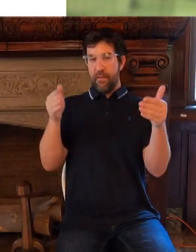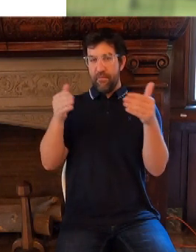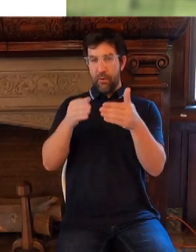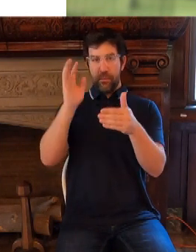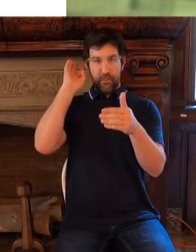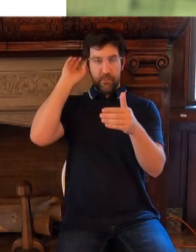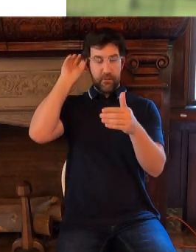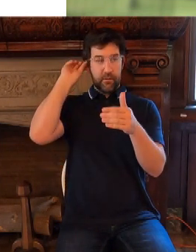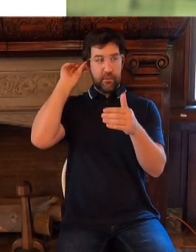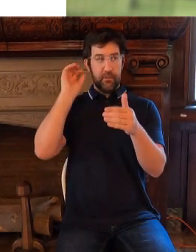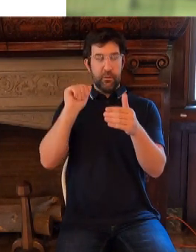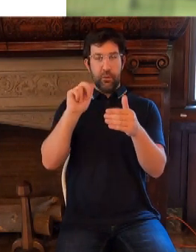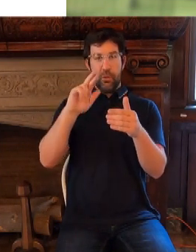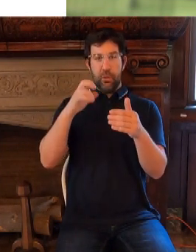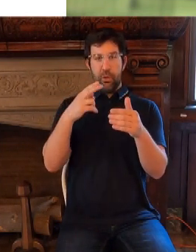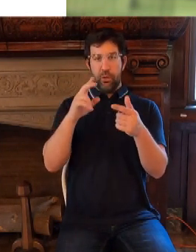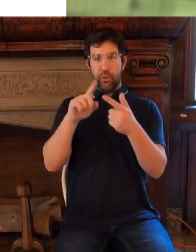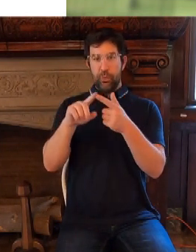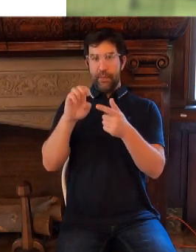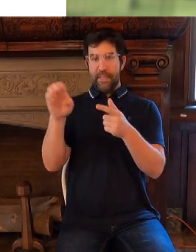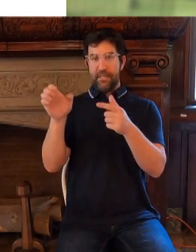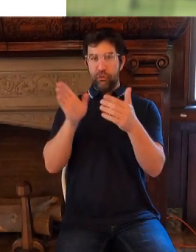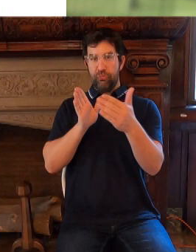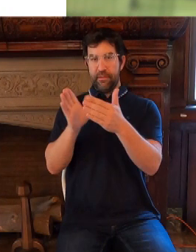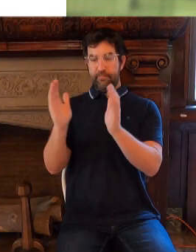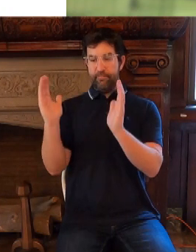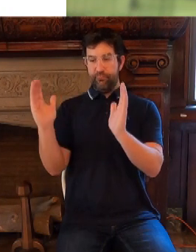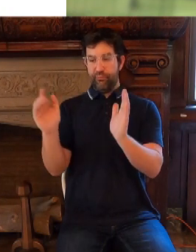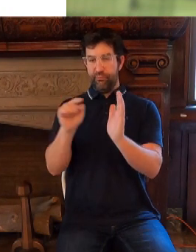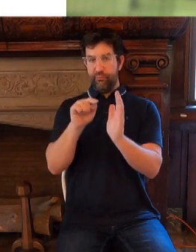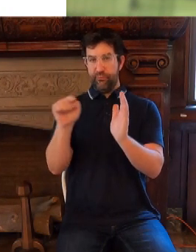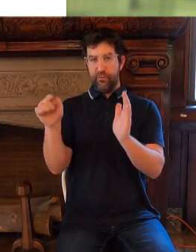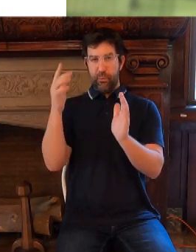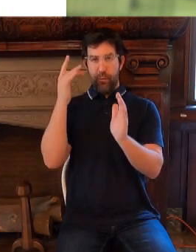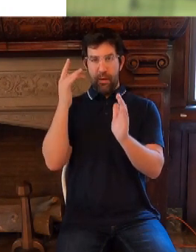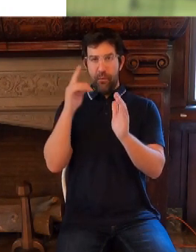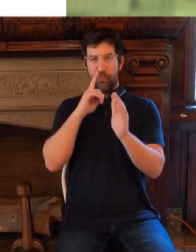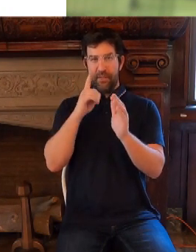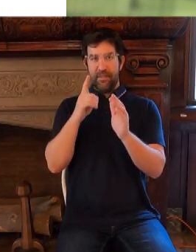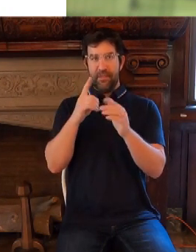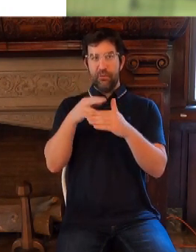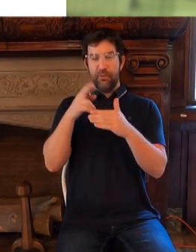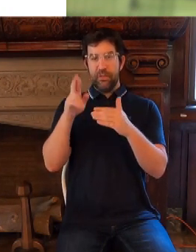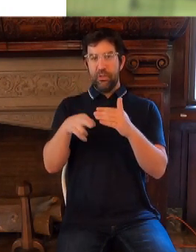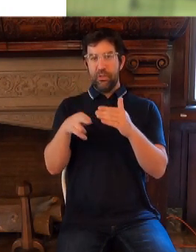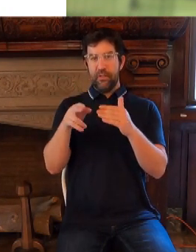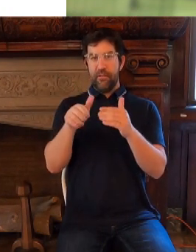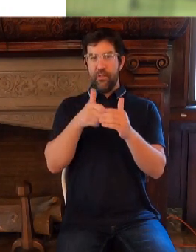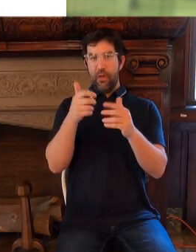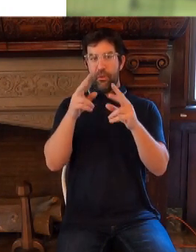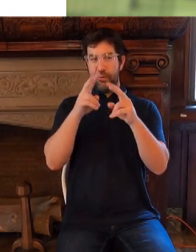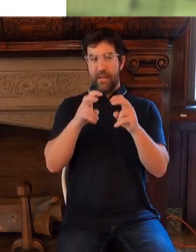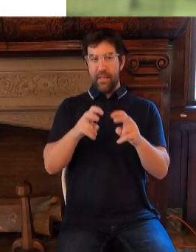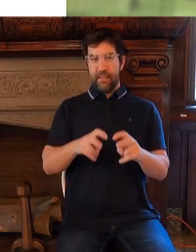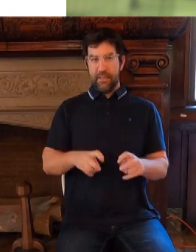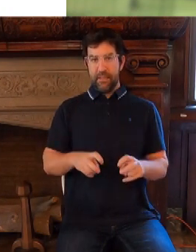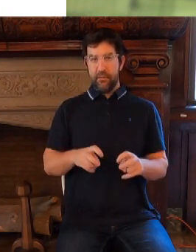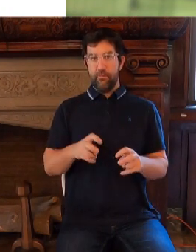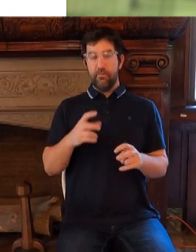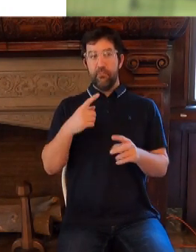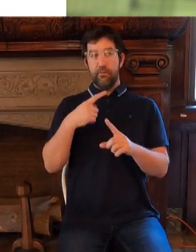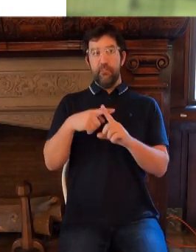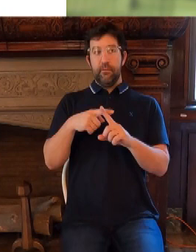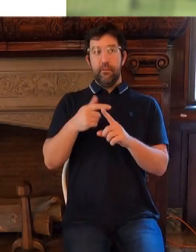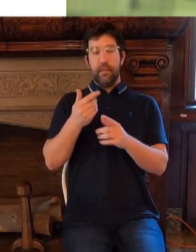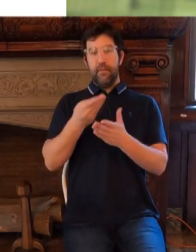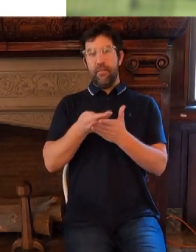on Arch Street to East Street. And that's primarily because of the results of the alternatives analysis, as well as